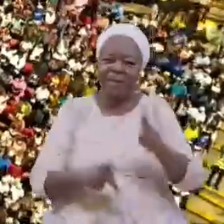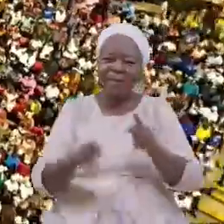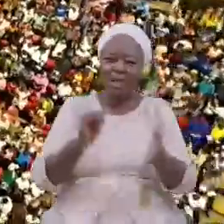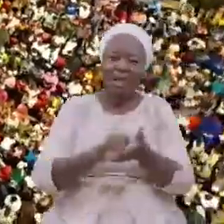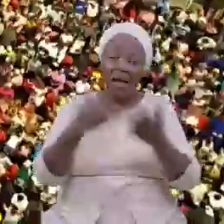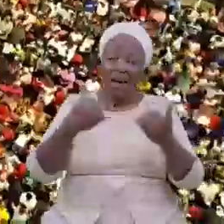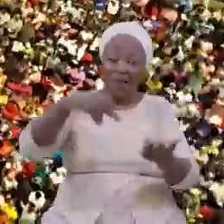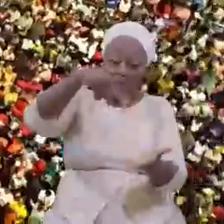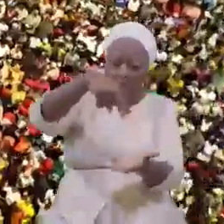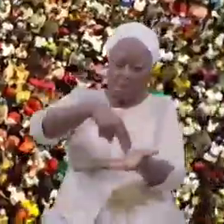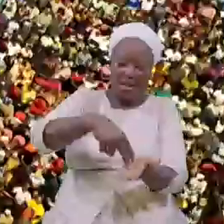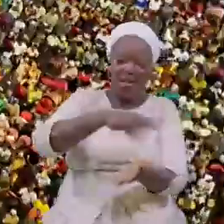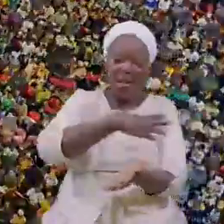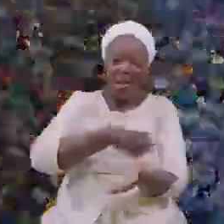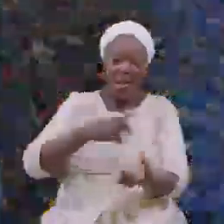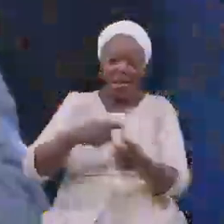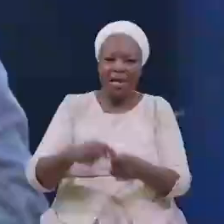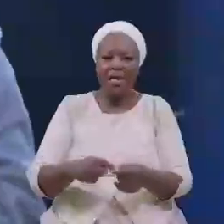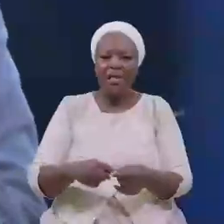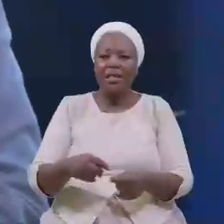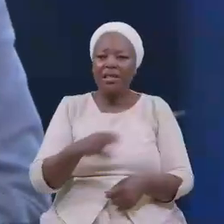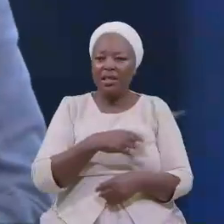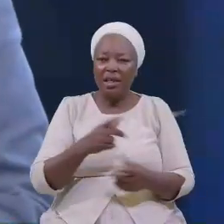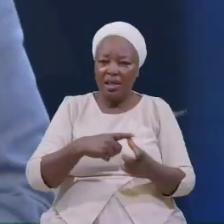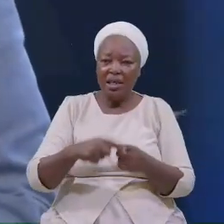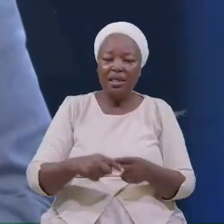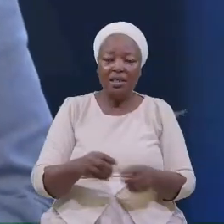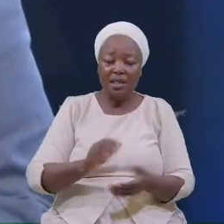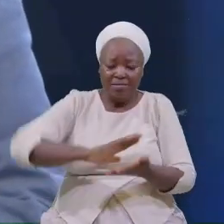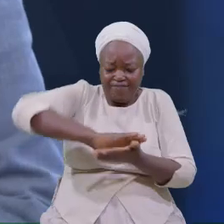stand and they march on the enemy.